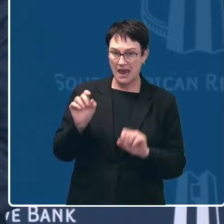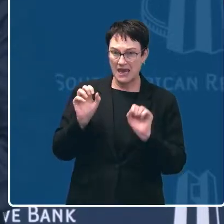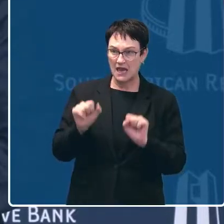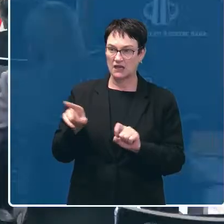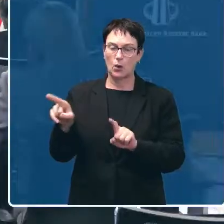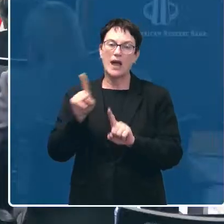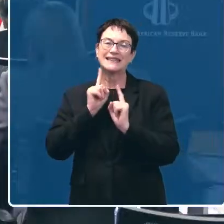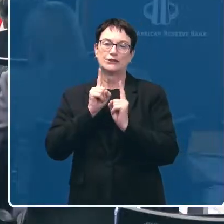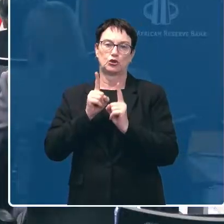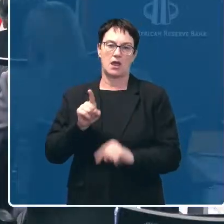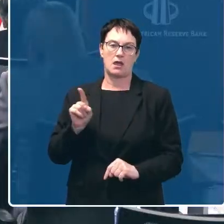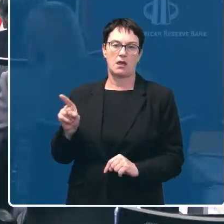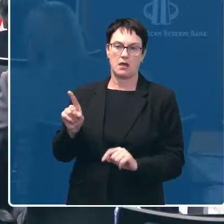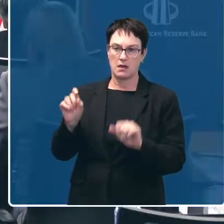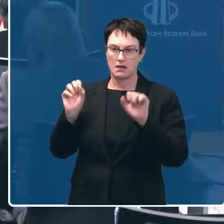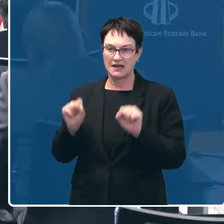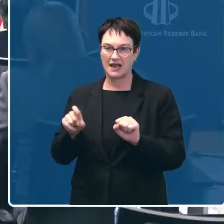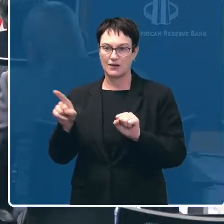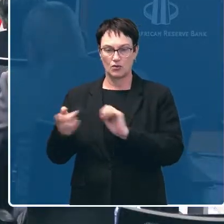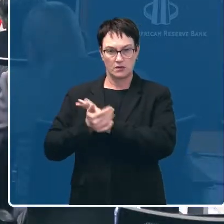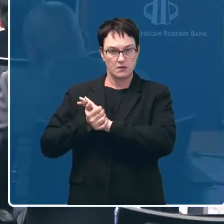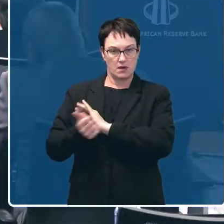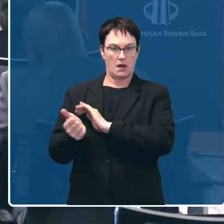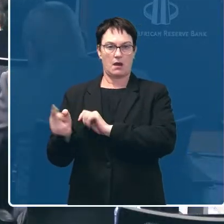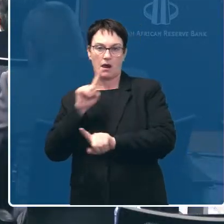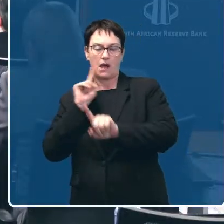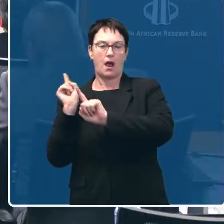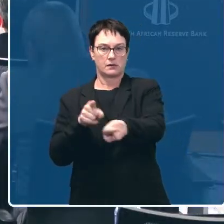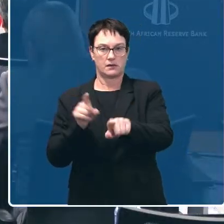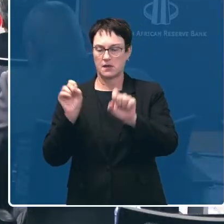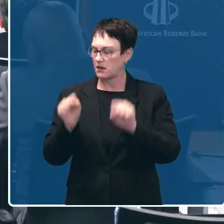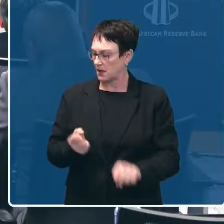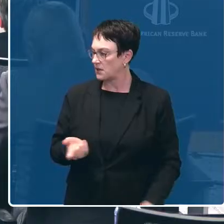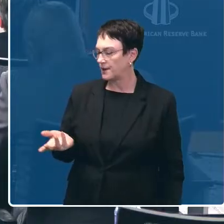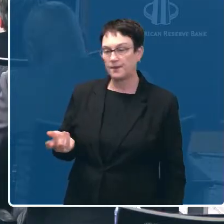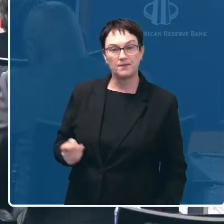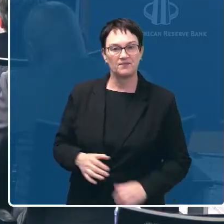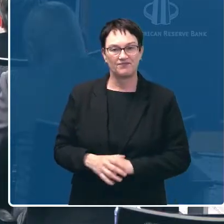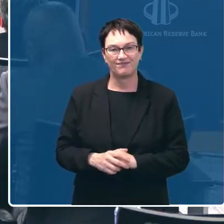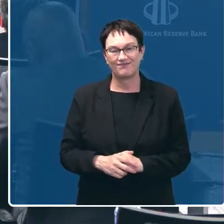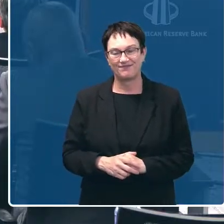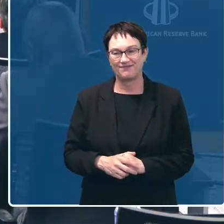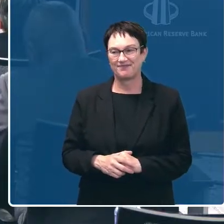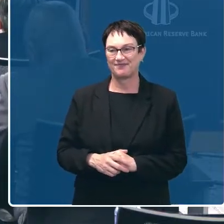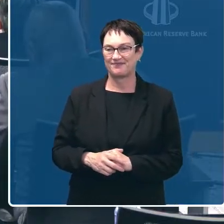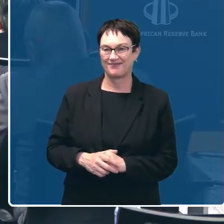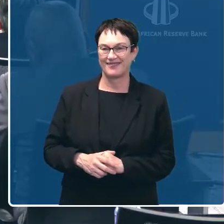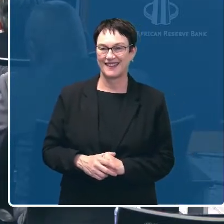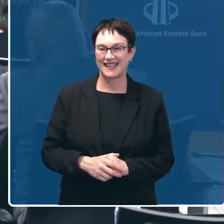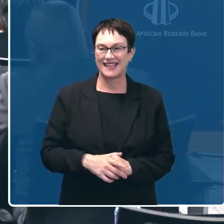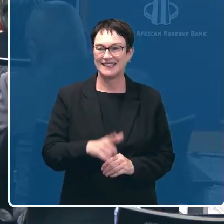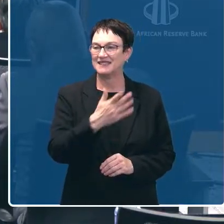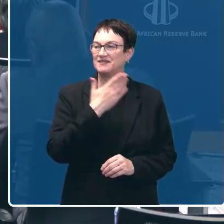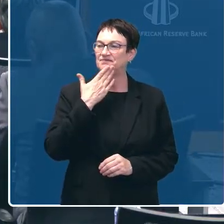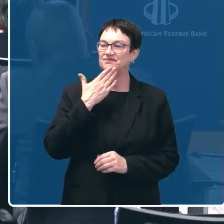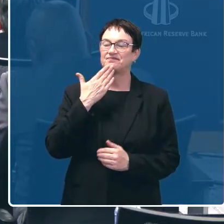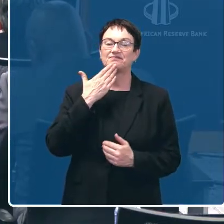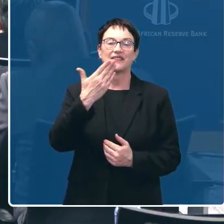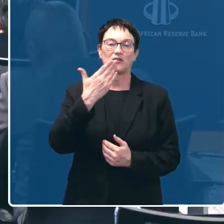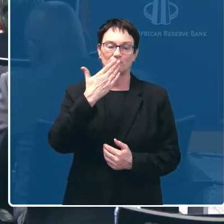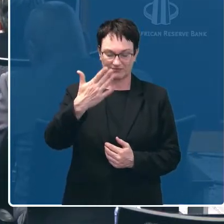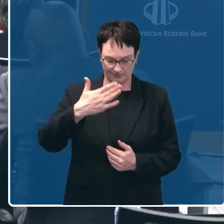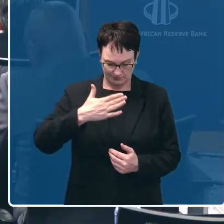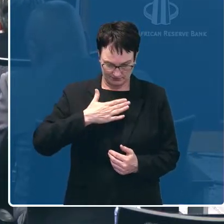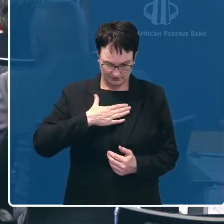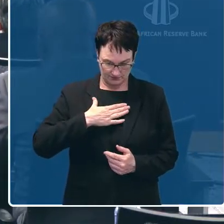teacher, if you could deal with that answer. Thank you very much. Well, I guess firstly,